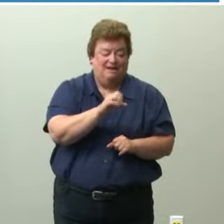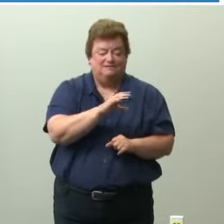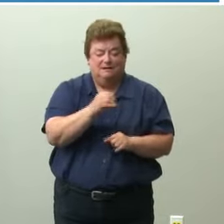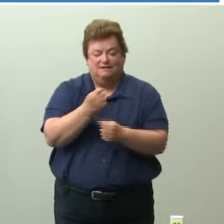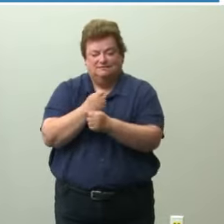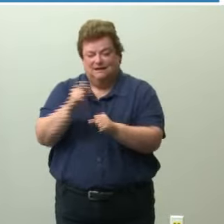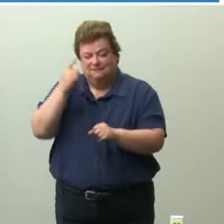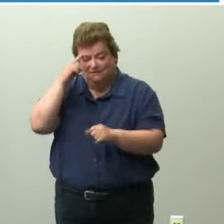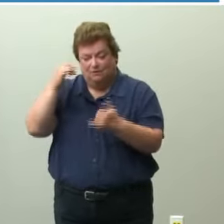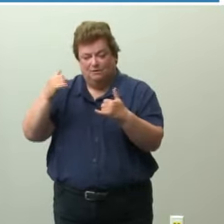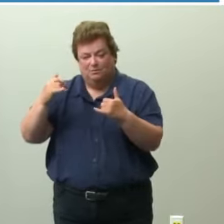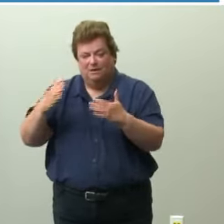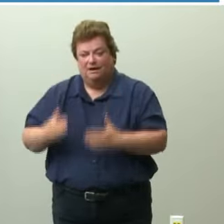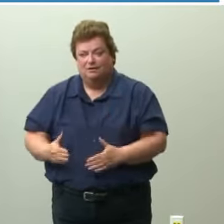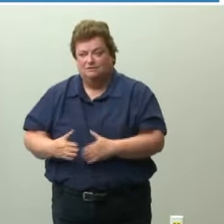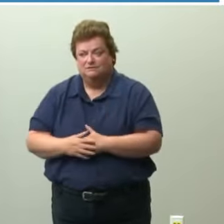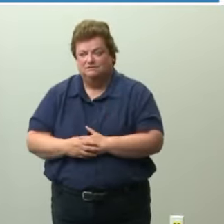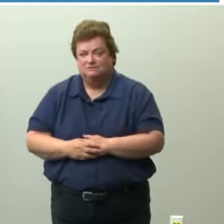players.